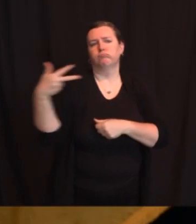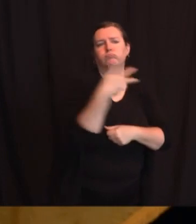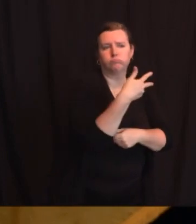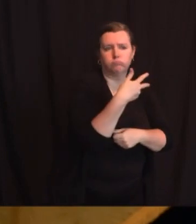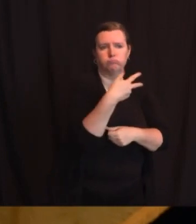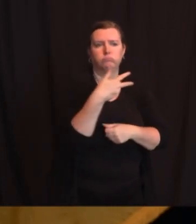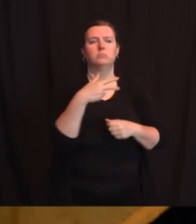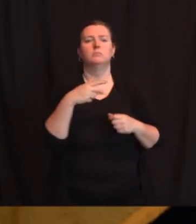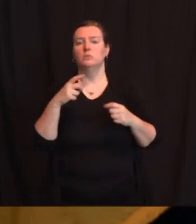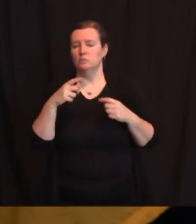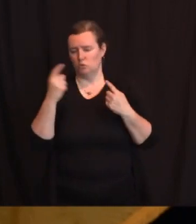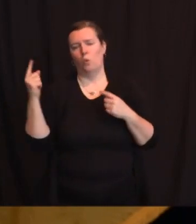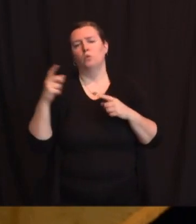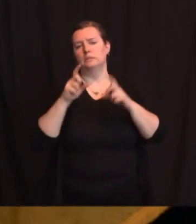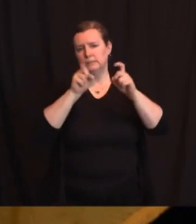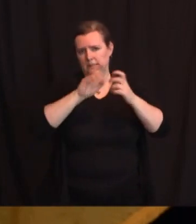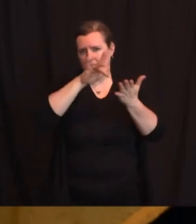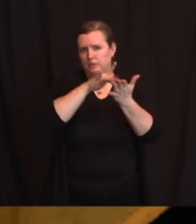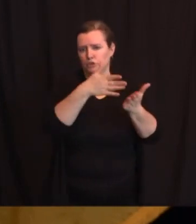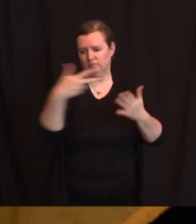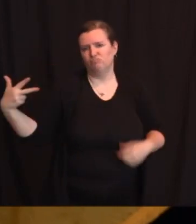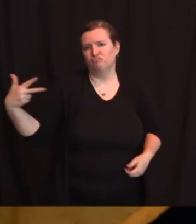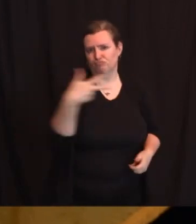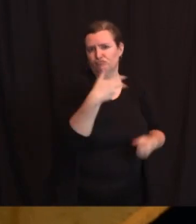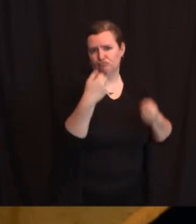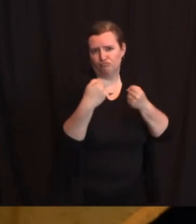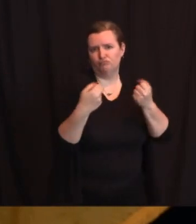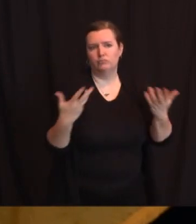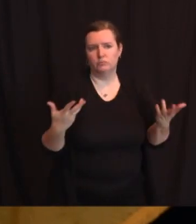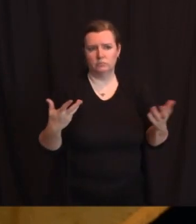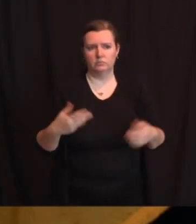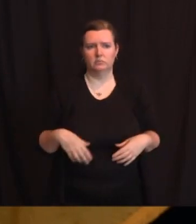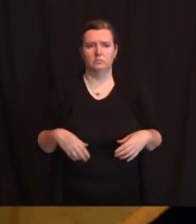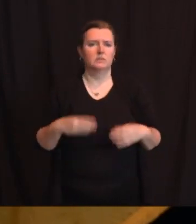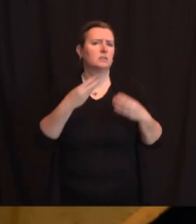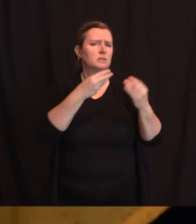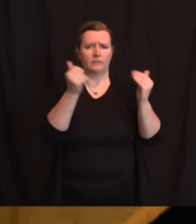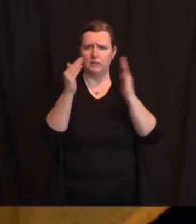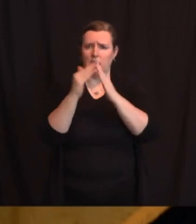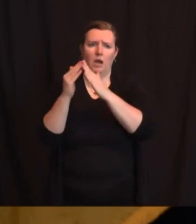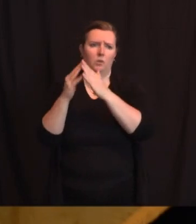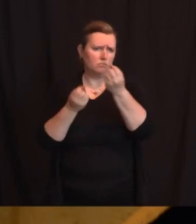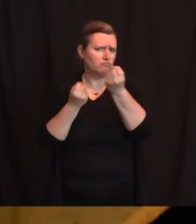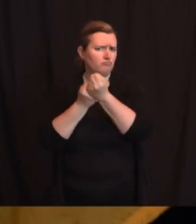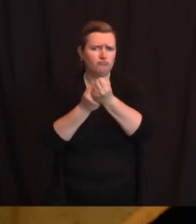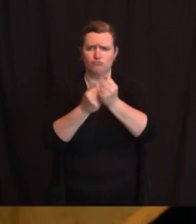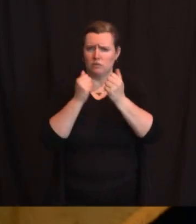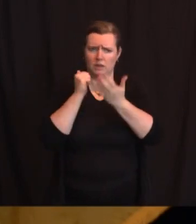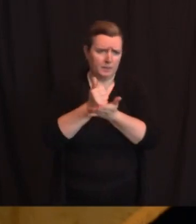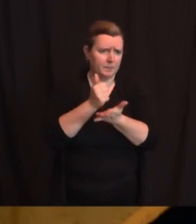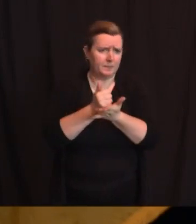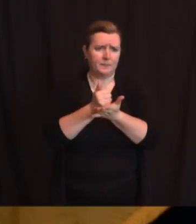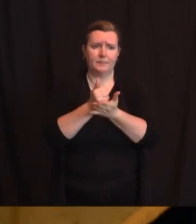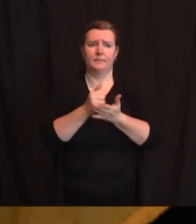in Elizabeth, Trenton, Camden, Patterson, Atlantic City, and Newark. This will be done